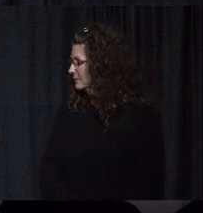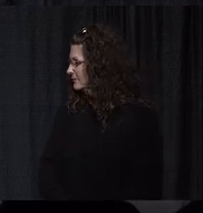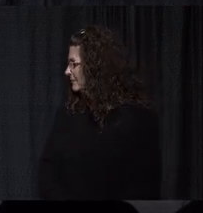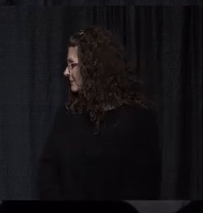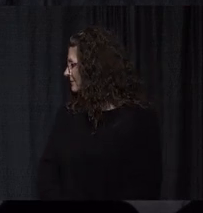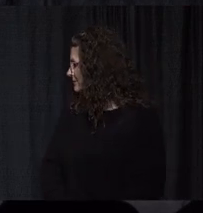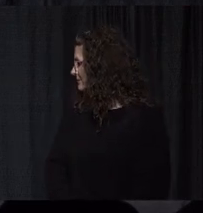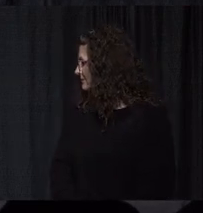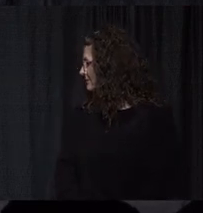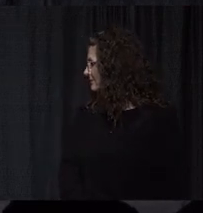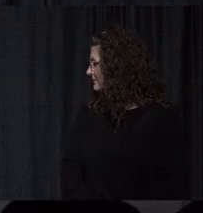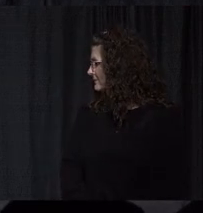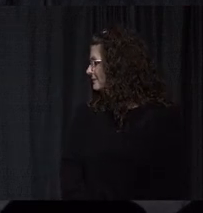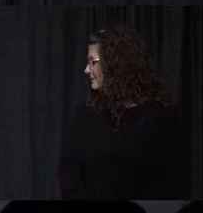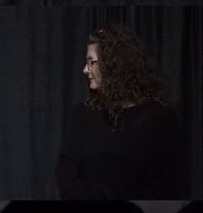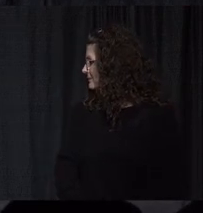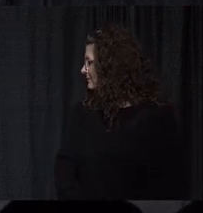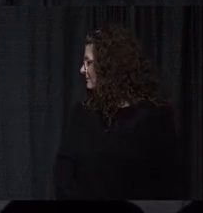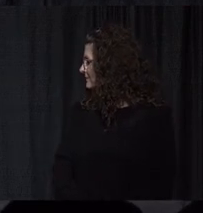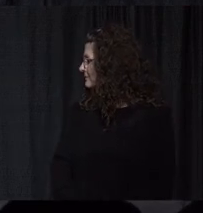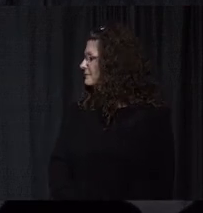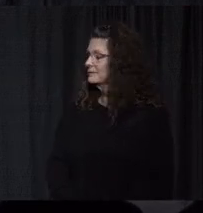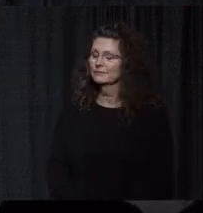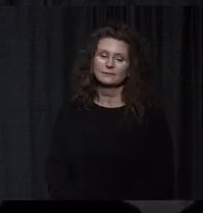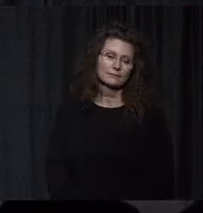Get you a glass of water.